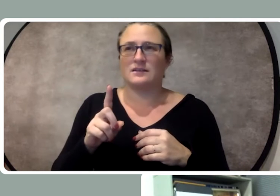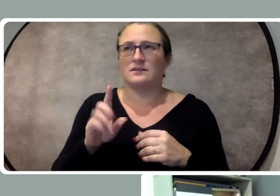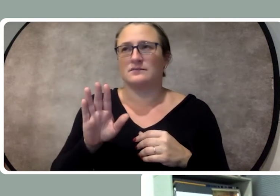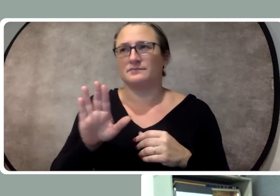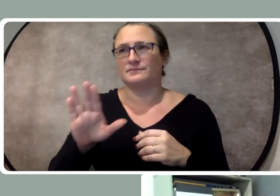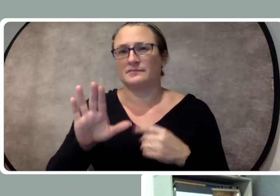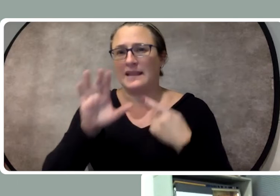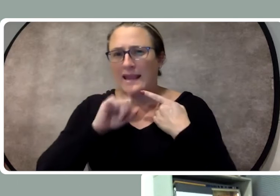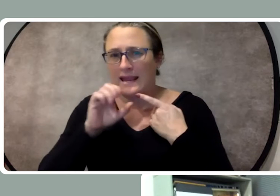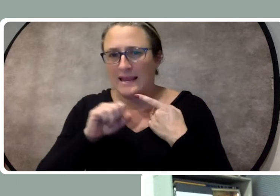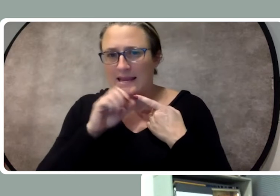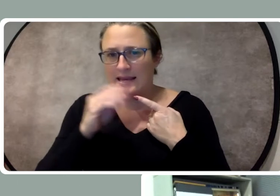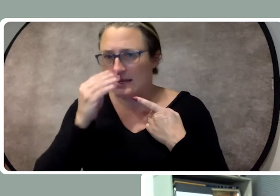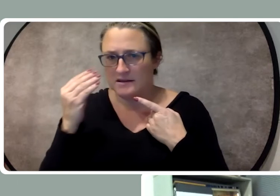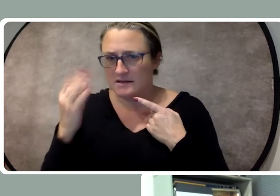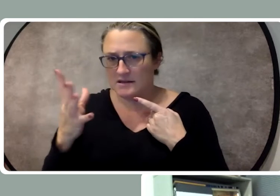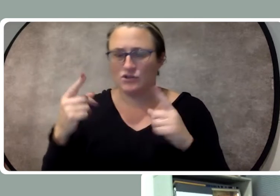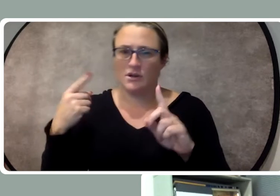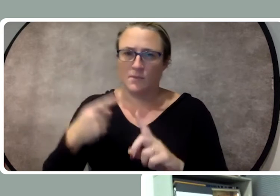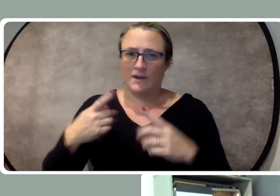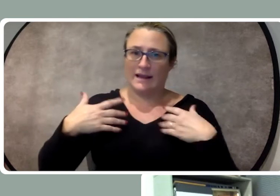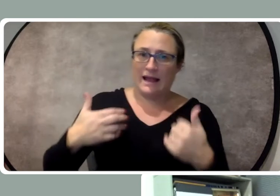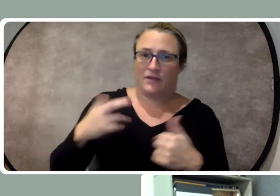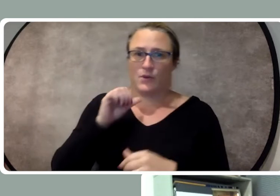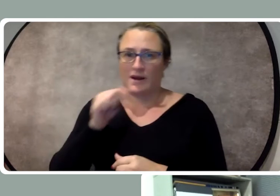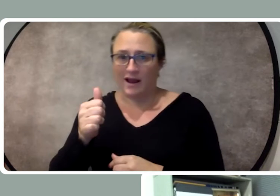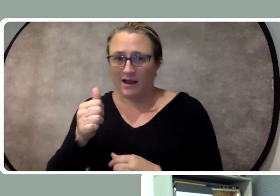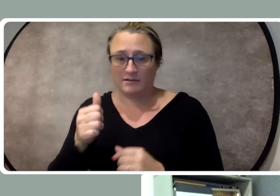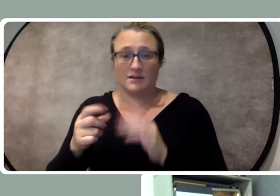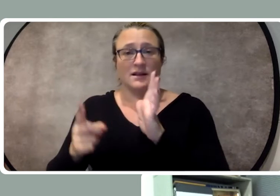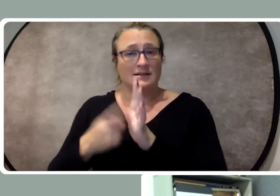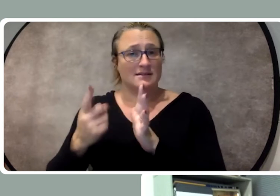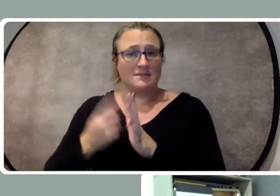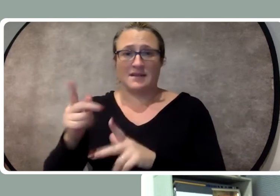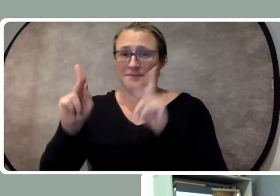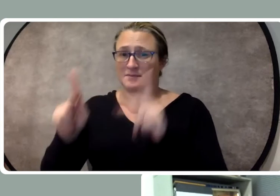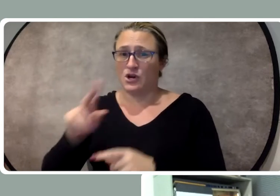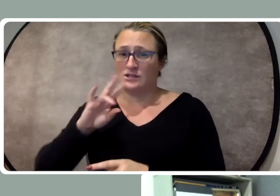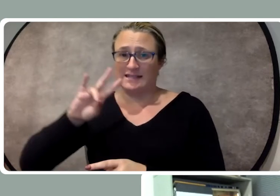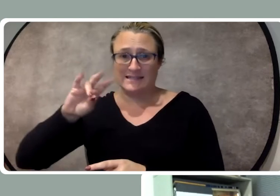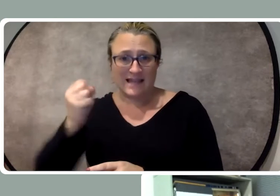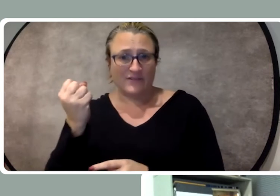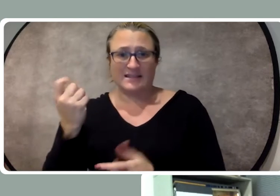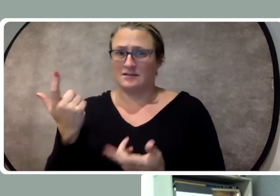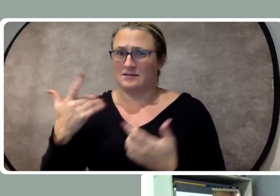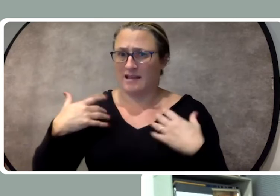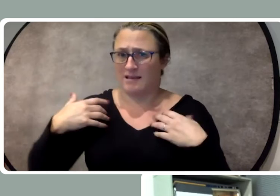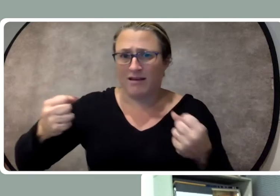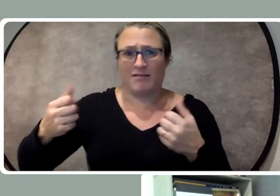how old the patient is. There are some patients who are in their 70s who are extremely healthy